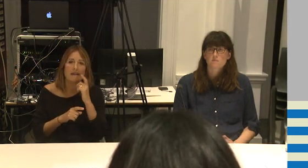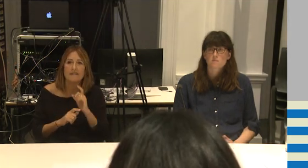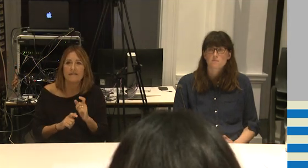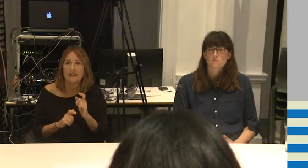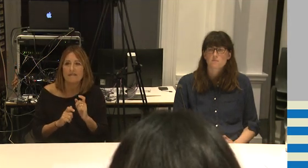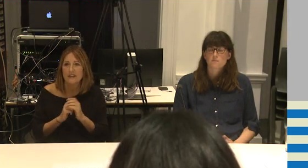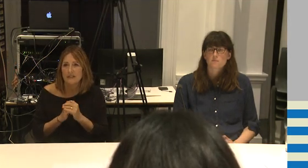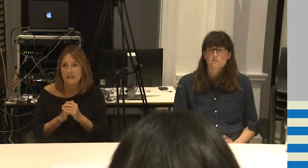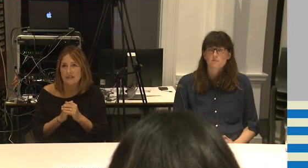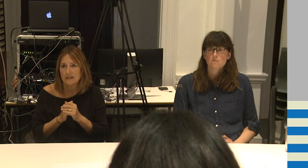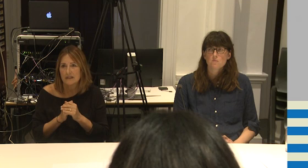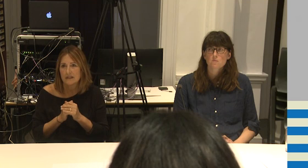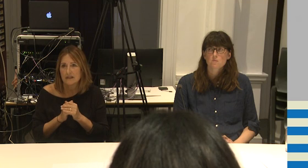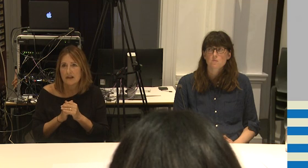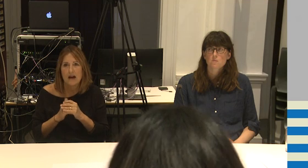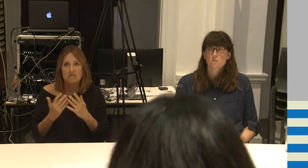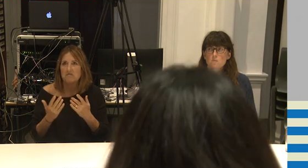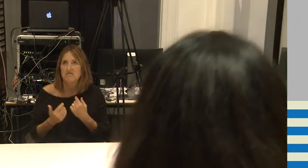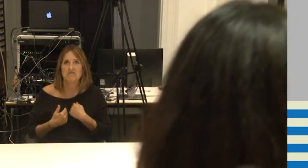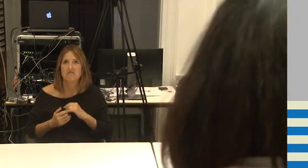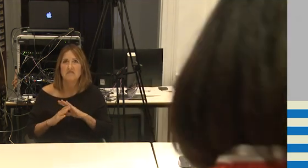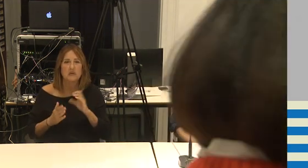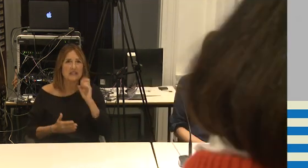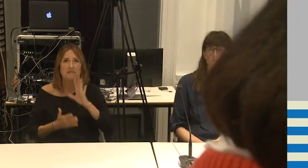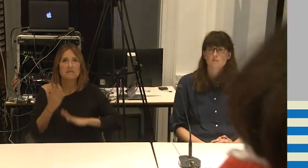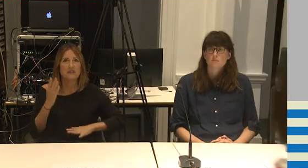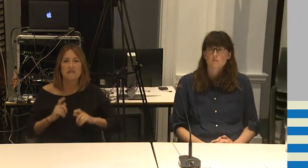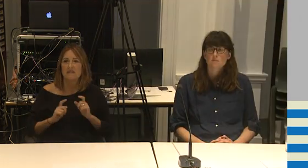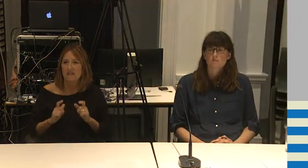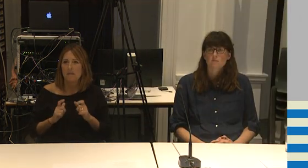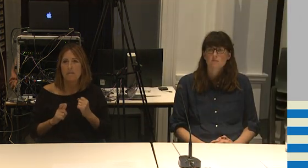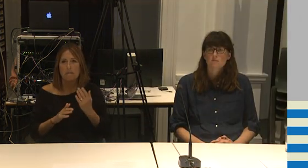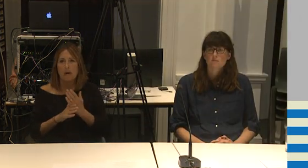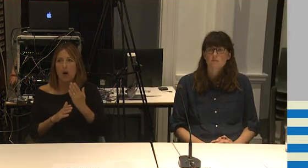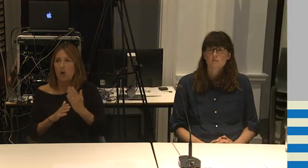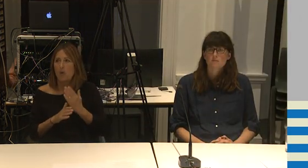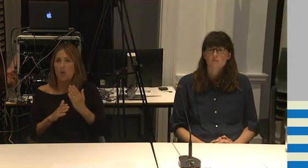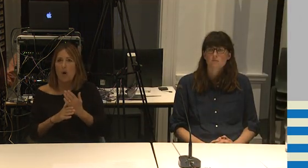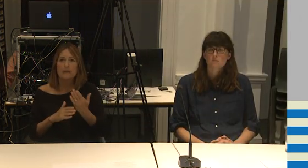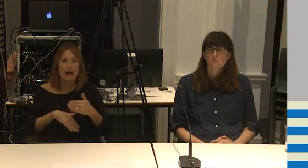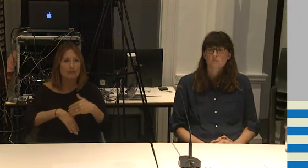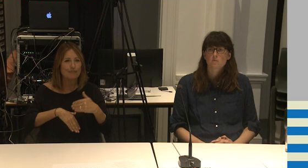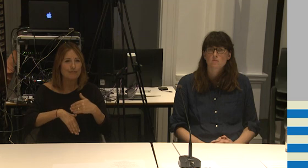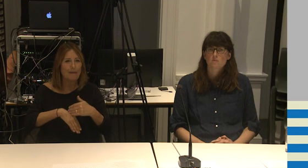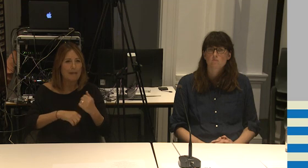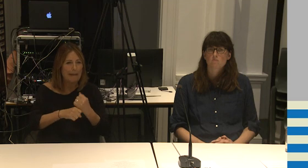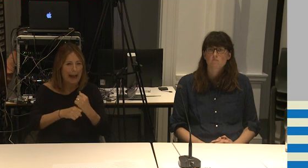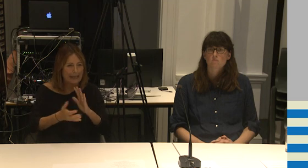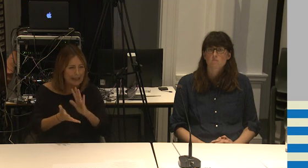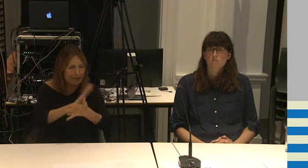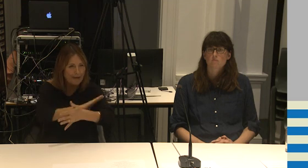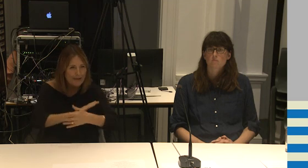and I really can't. I don't have any experience of that, really. My work is all about troublemaking and disruption.